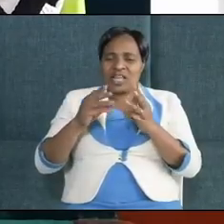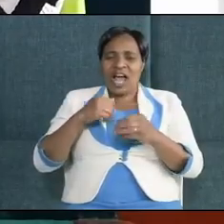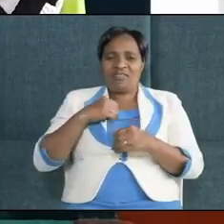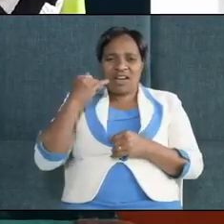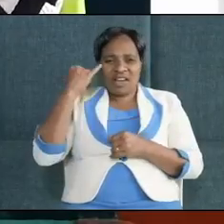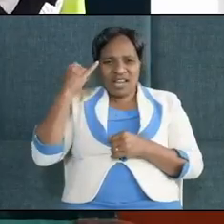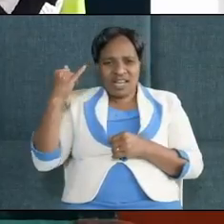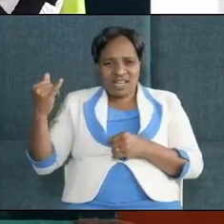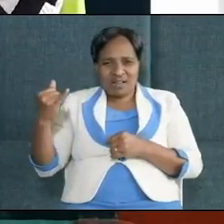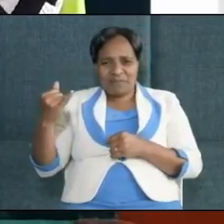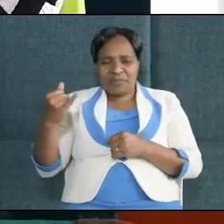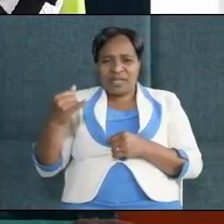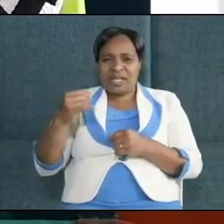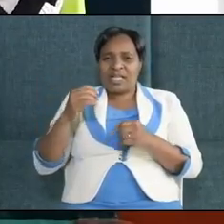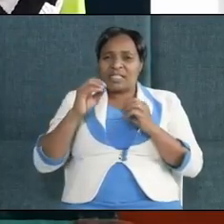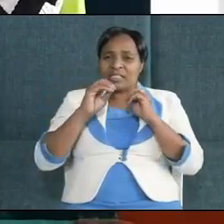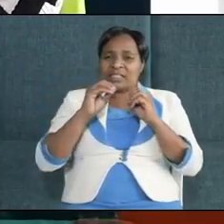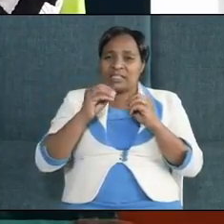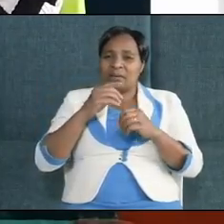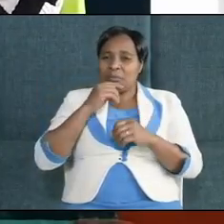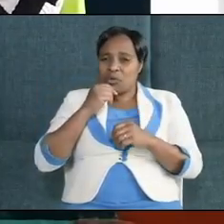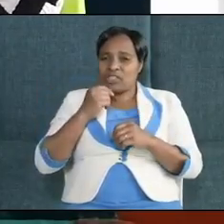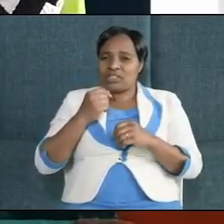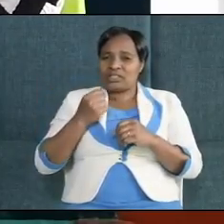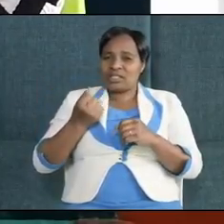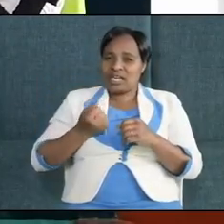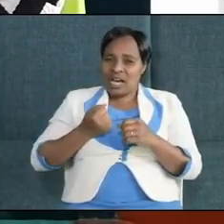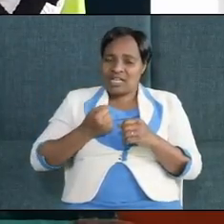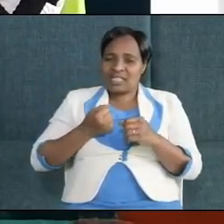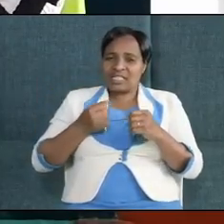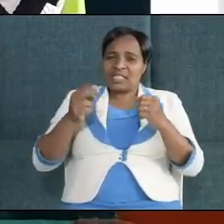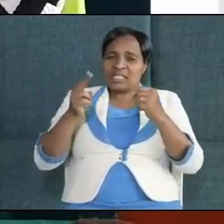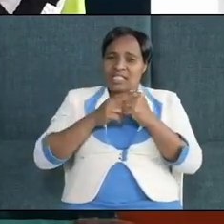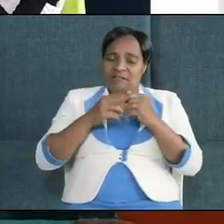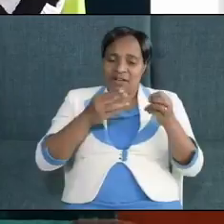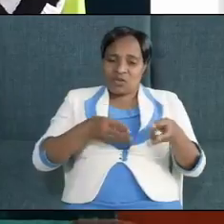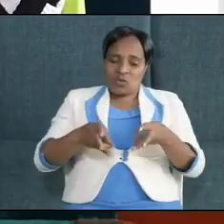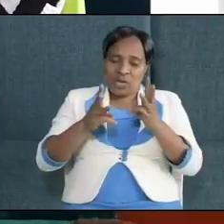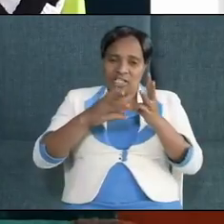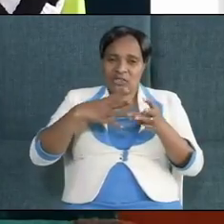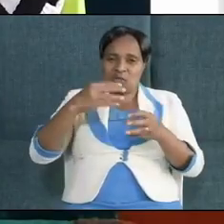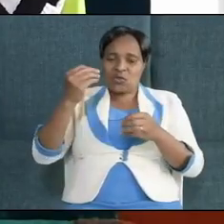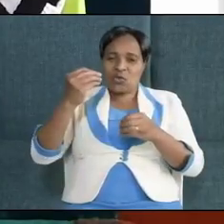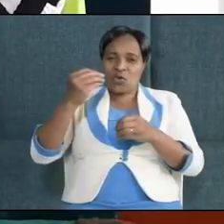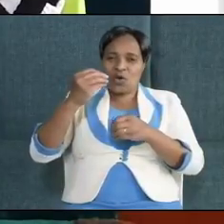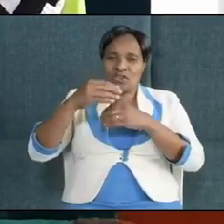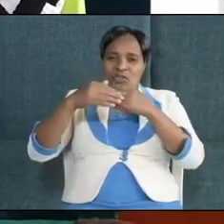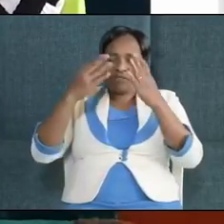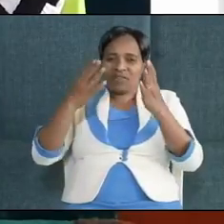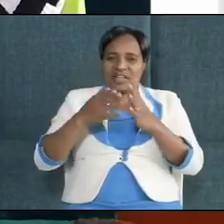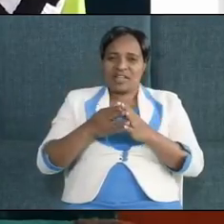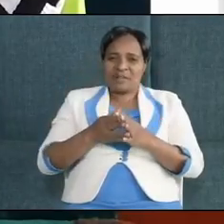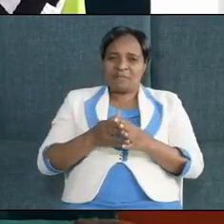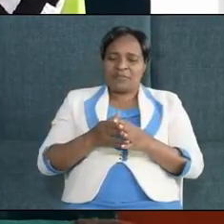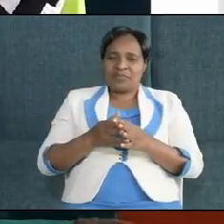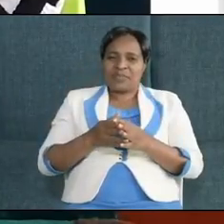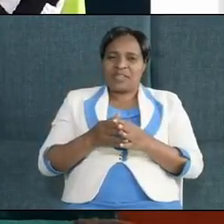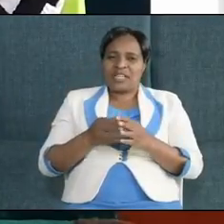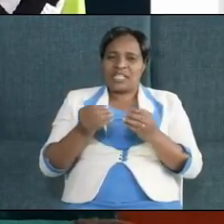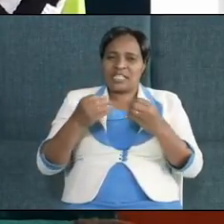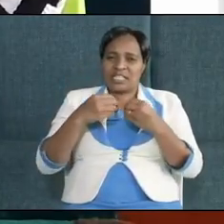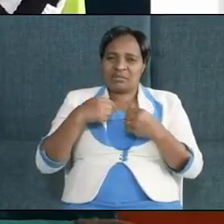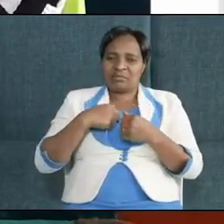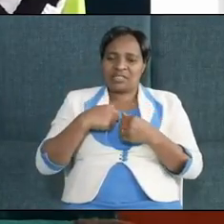idea. Let us teach the boys and girls the 7 steps to go to heaven. Teach me all the 7 steps. Teach